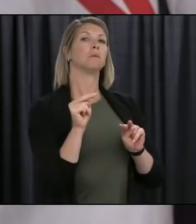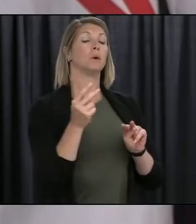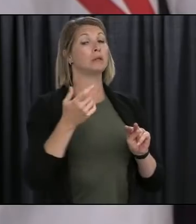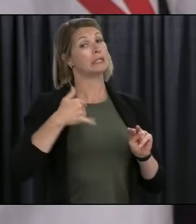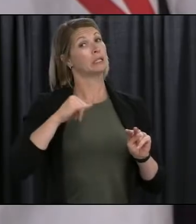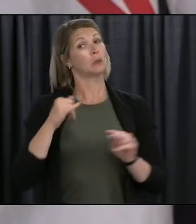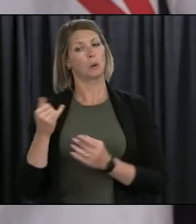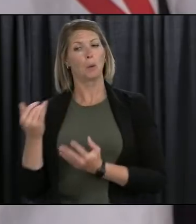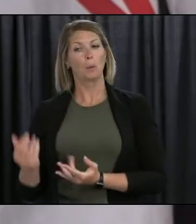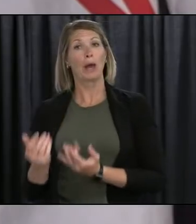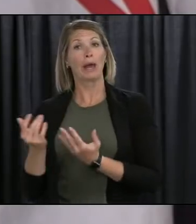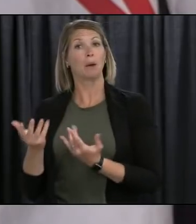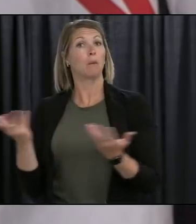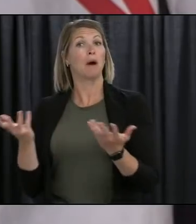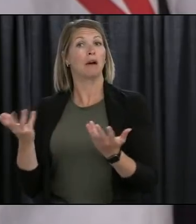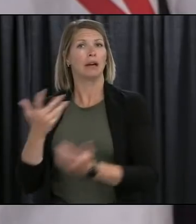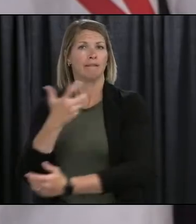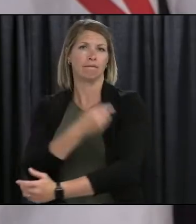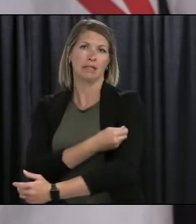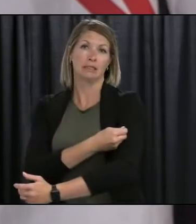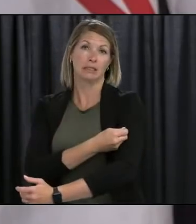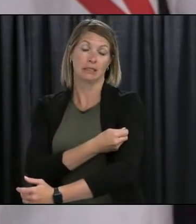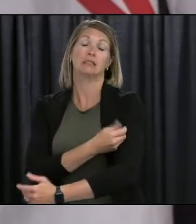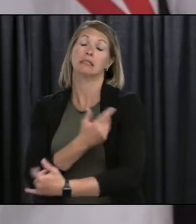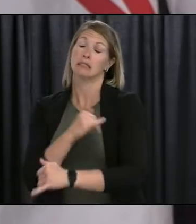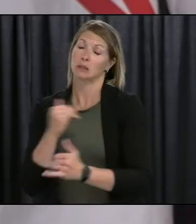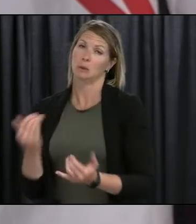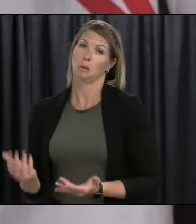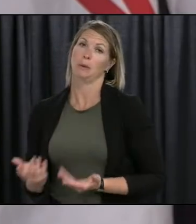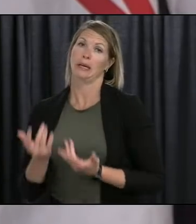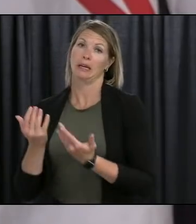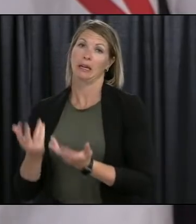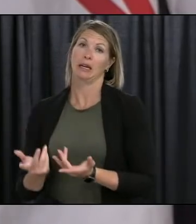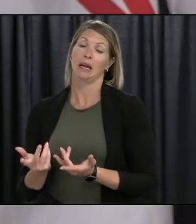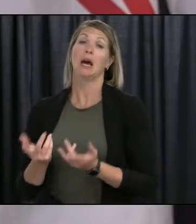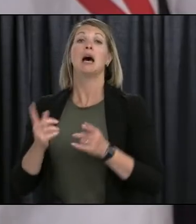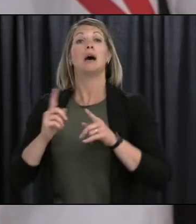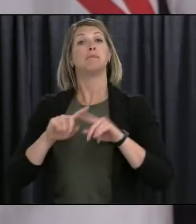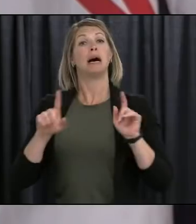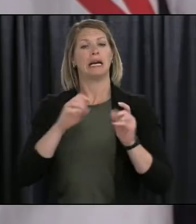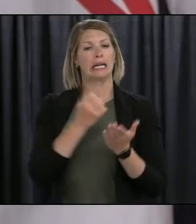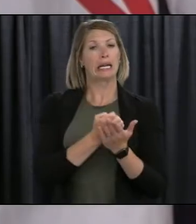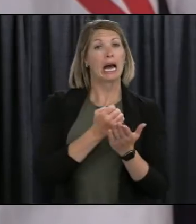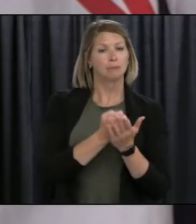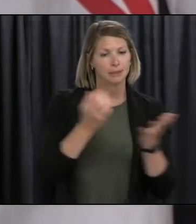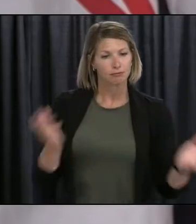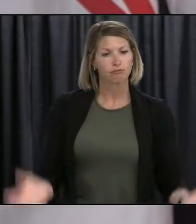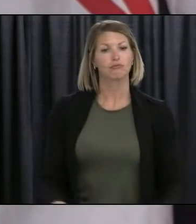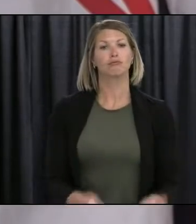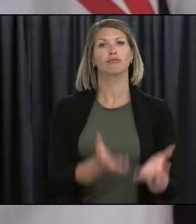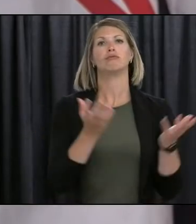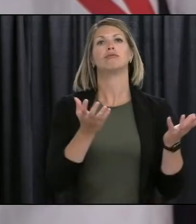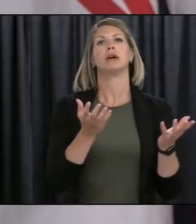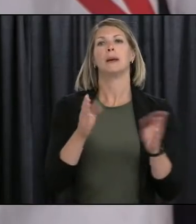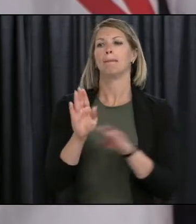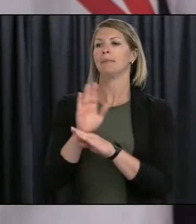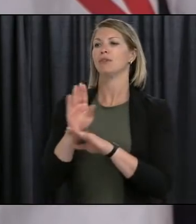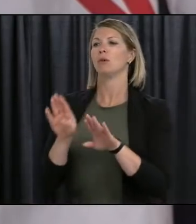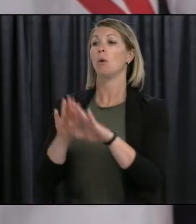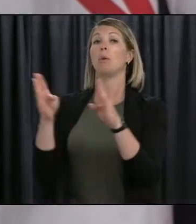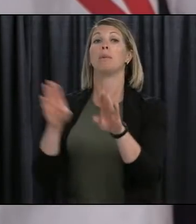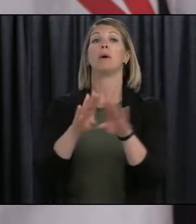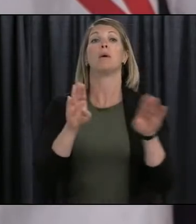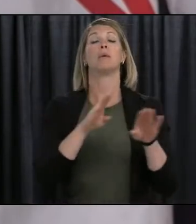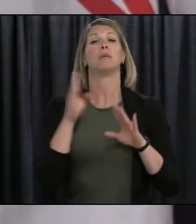COVID-19, we are confident in our ability to safely restart social and economic activities in our province, and we are working hard to strike a balance